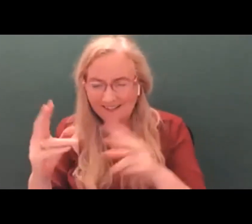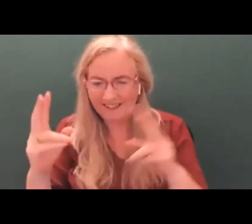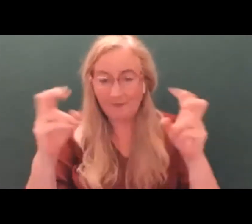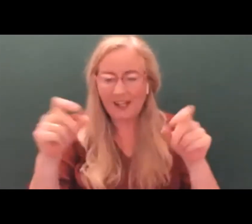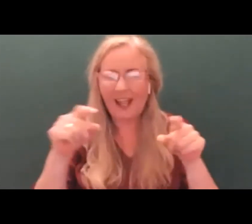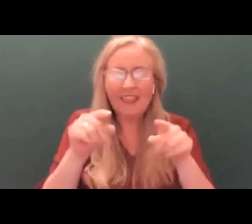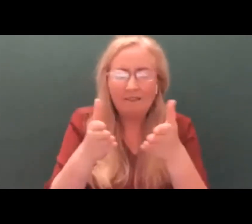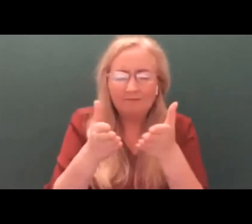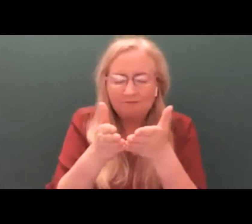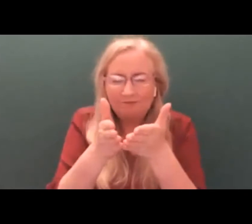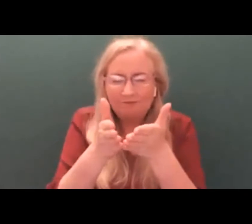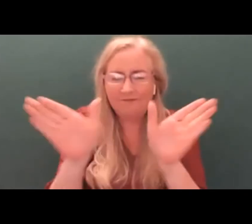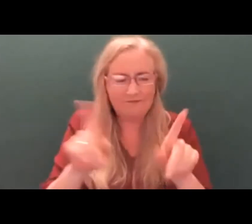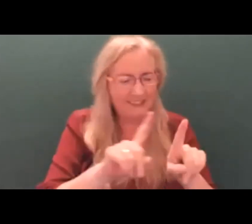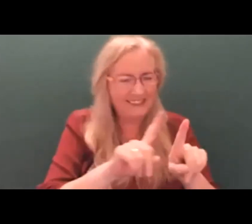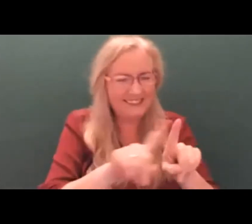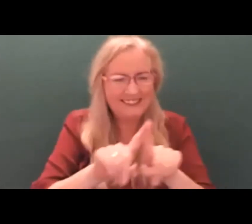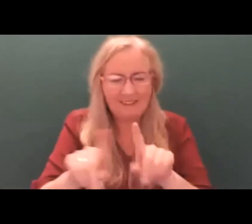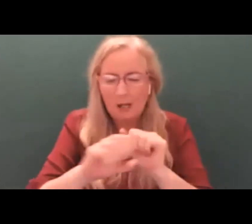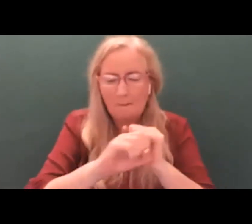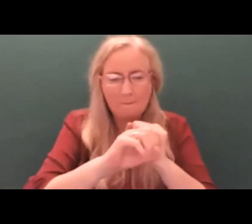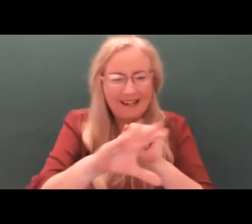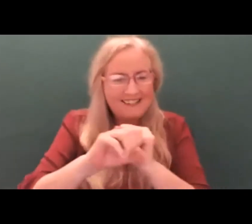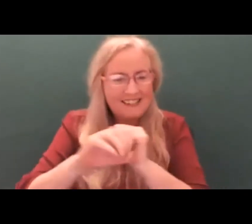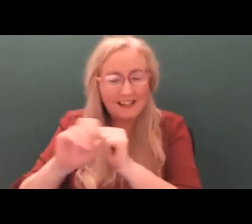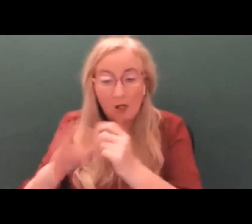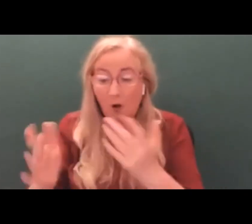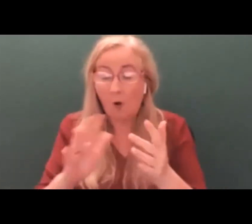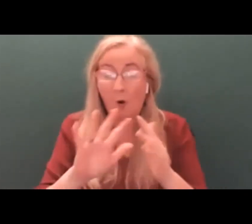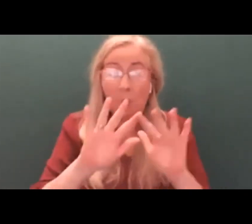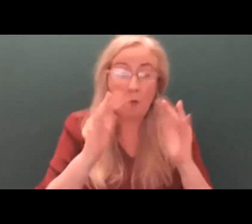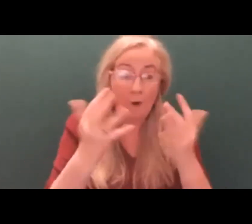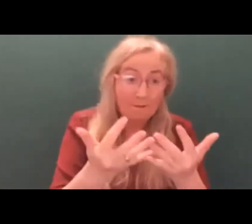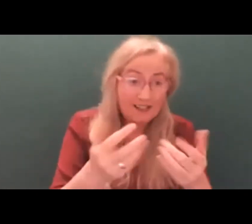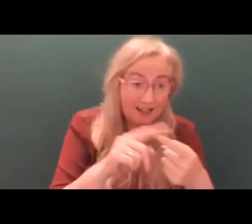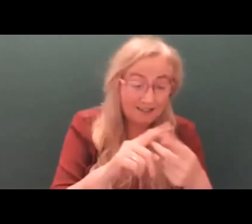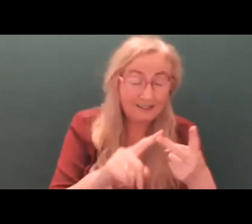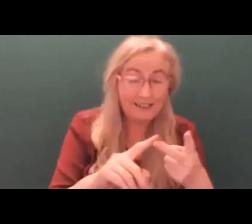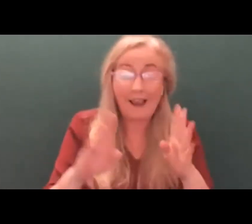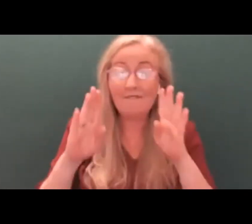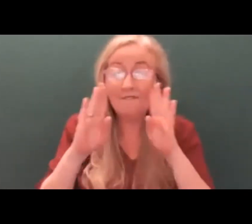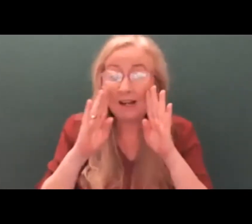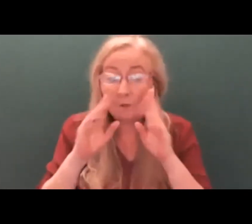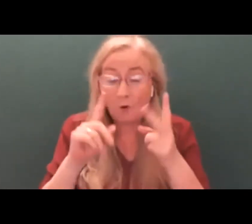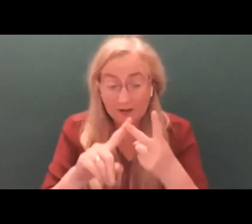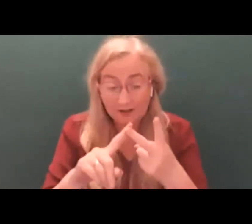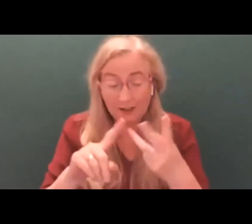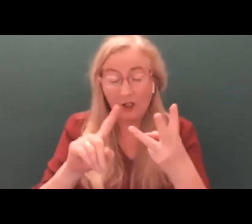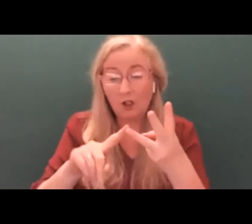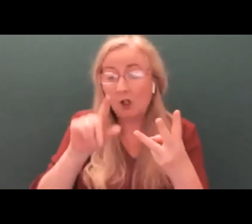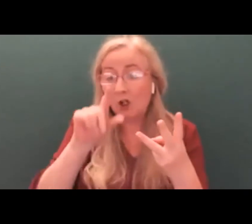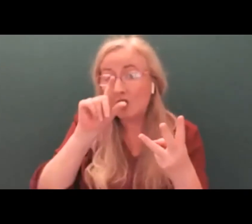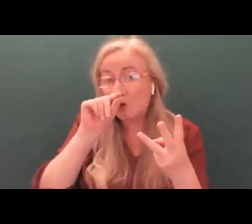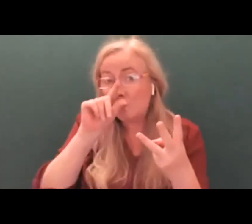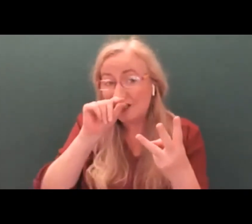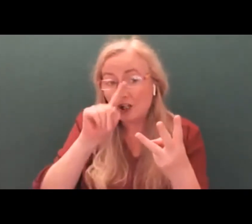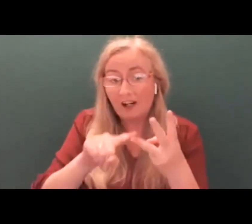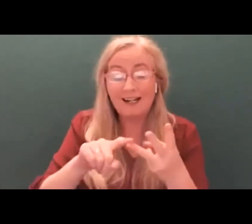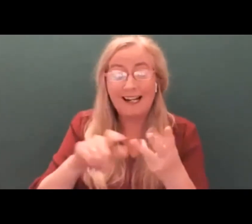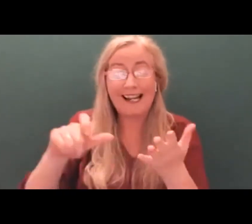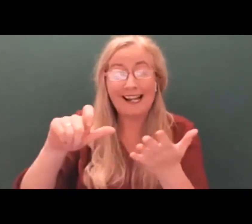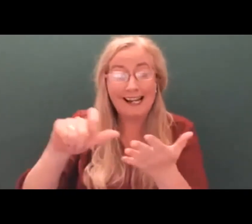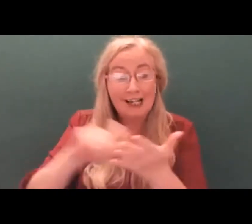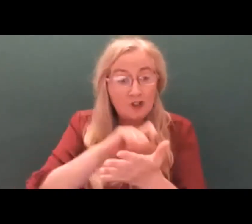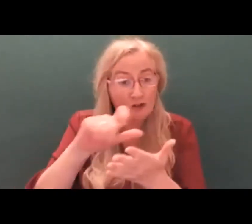range of media. So I used the website, Facebook, Twitter, and even Instagram